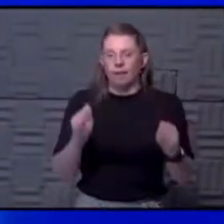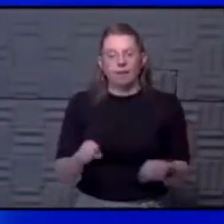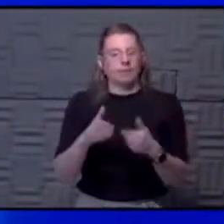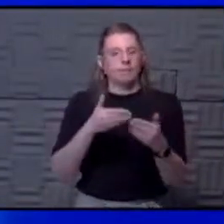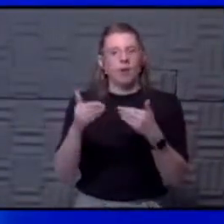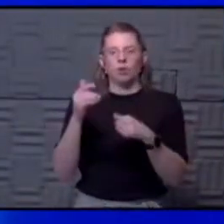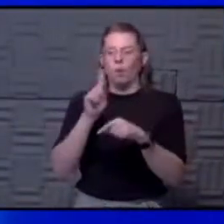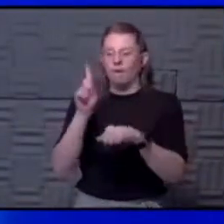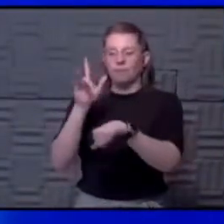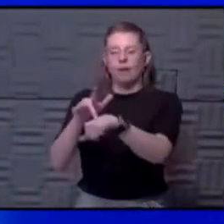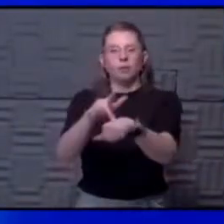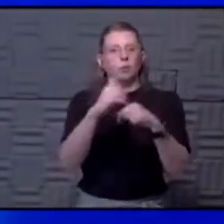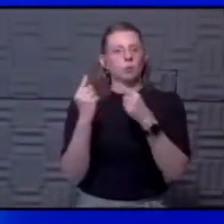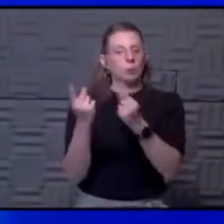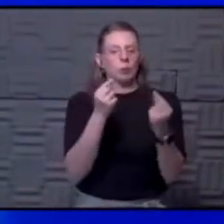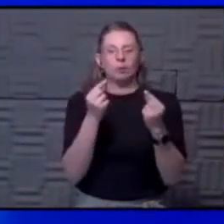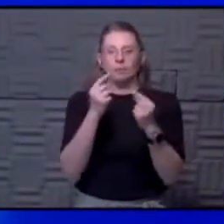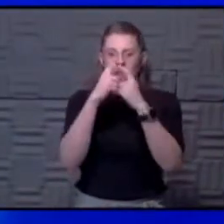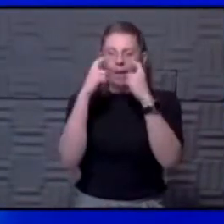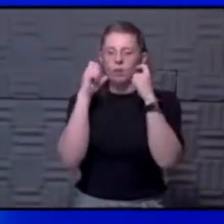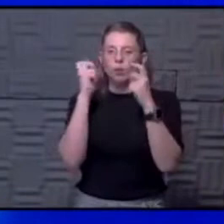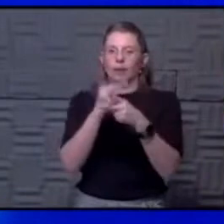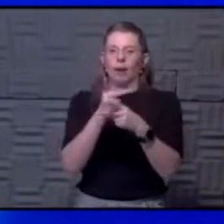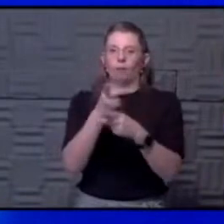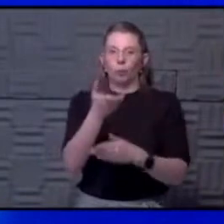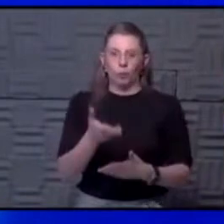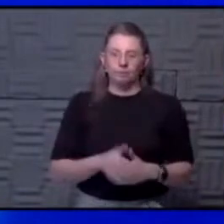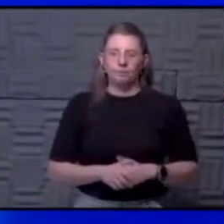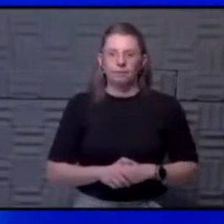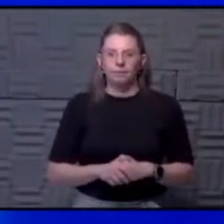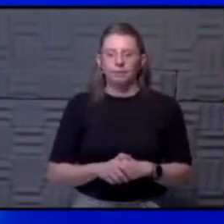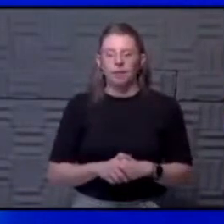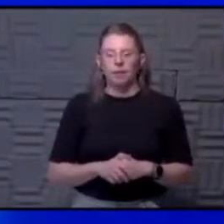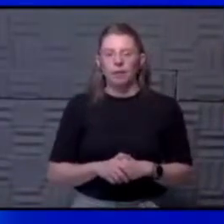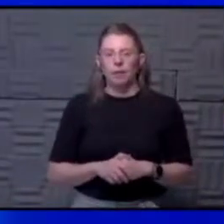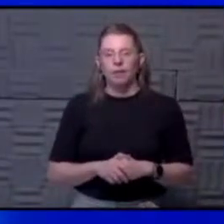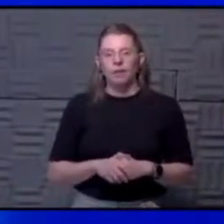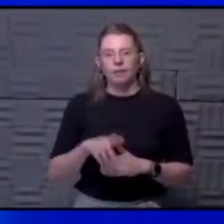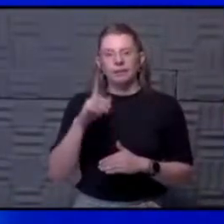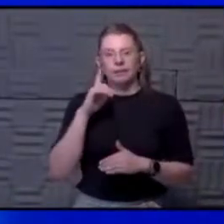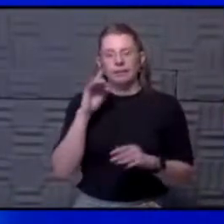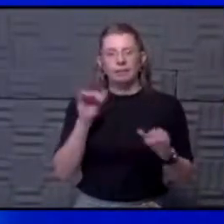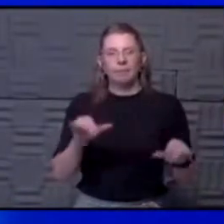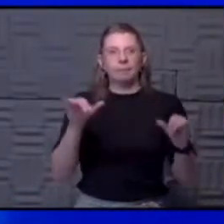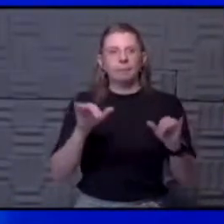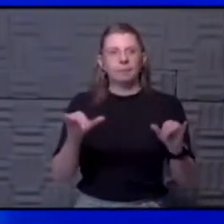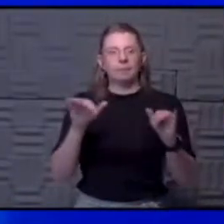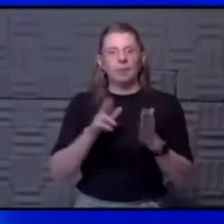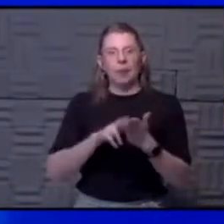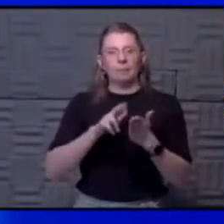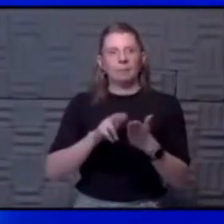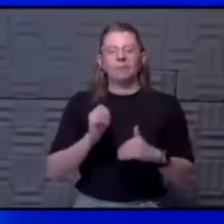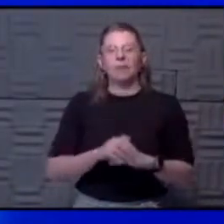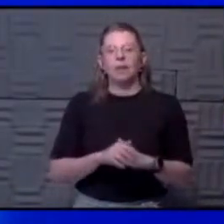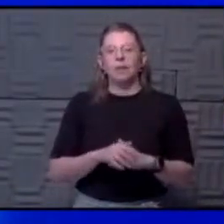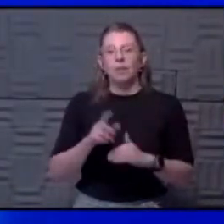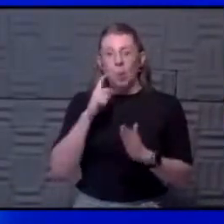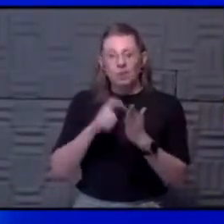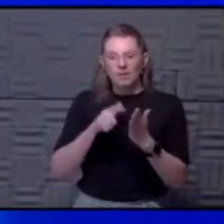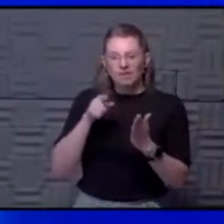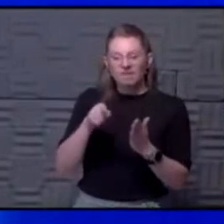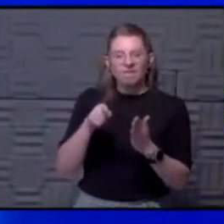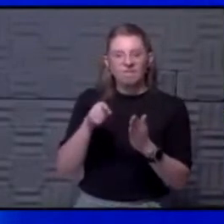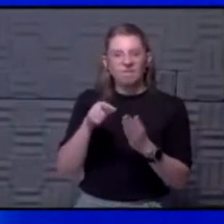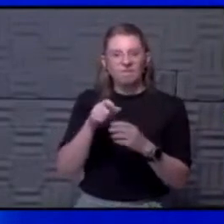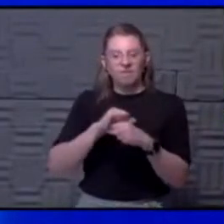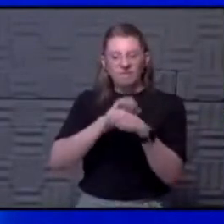what you do, this mask will take care of you. Hey, that was a little rhyme, not bad. Because you see this little bugger right there? We want to